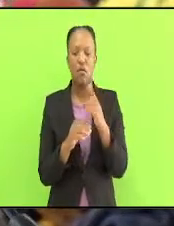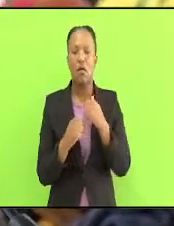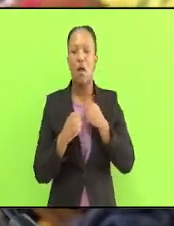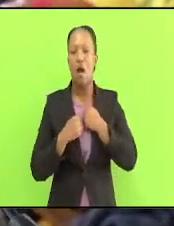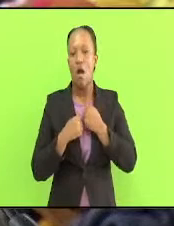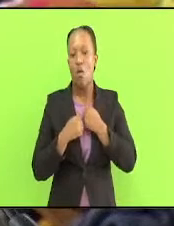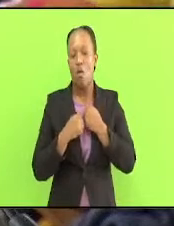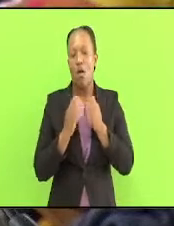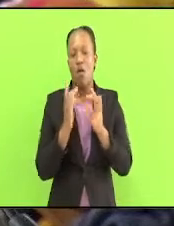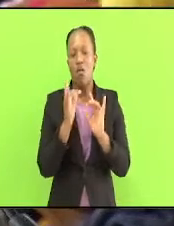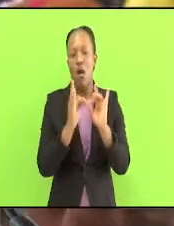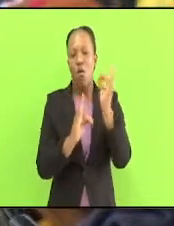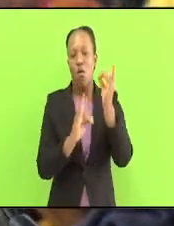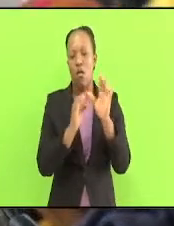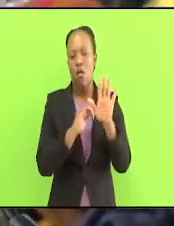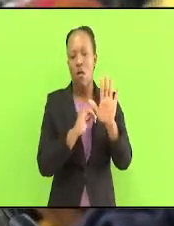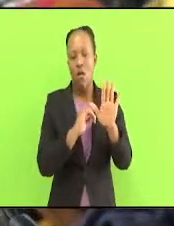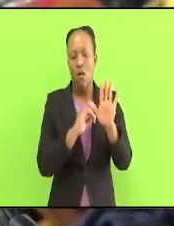ha rena